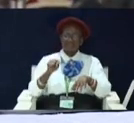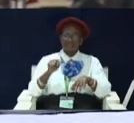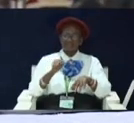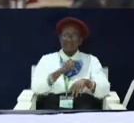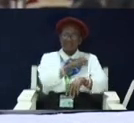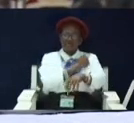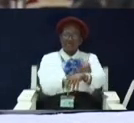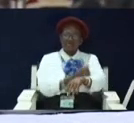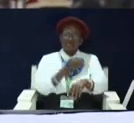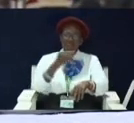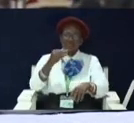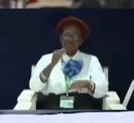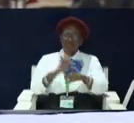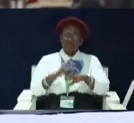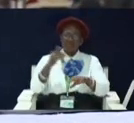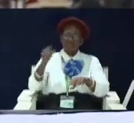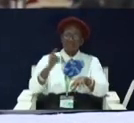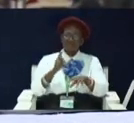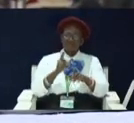authority of the Word of God